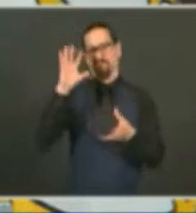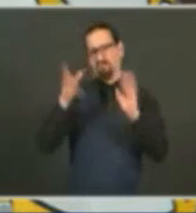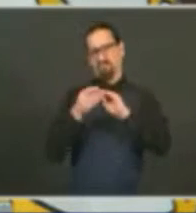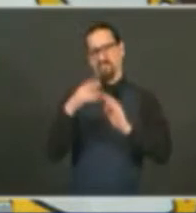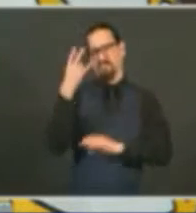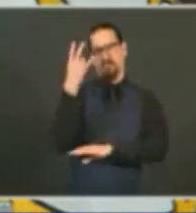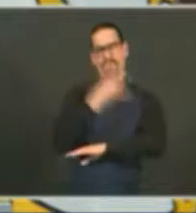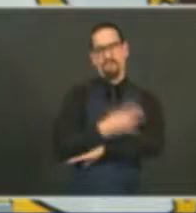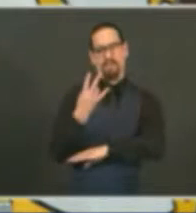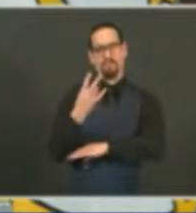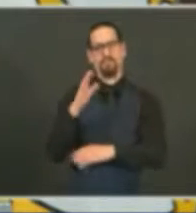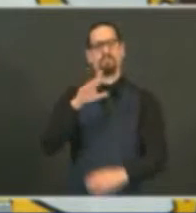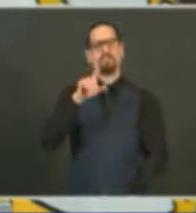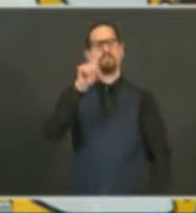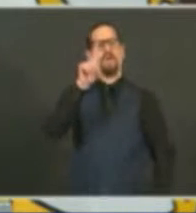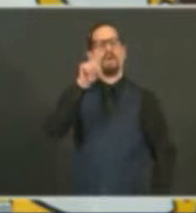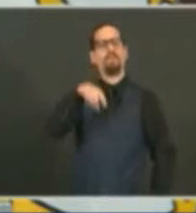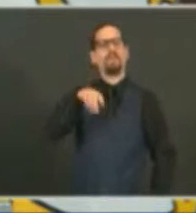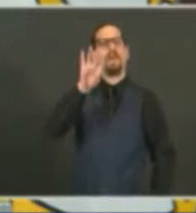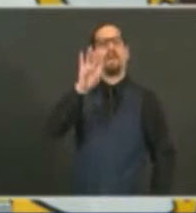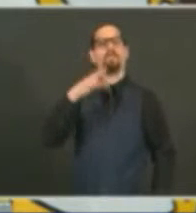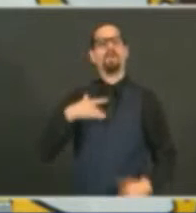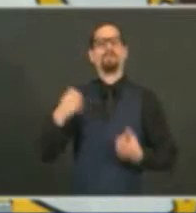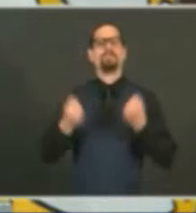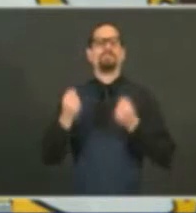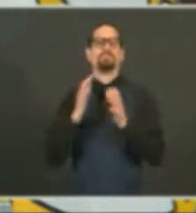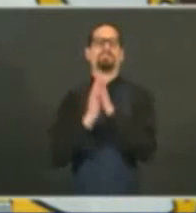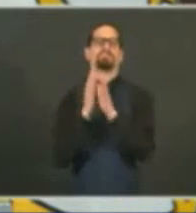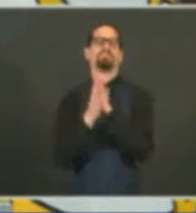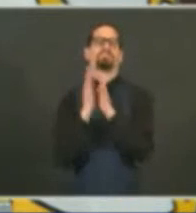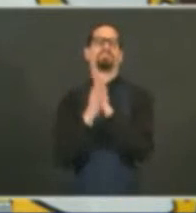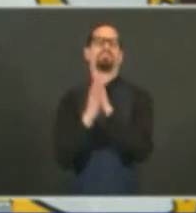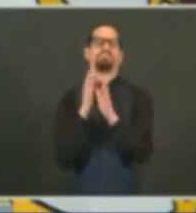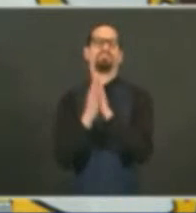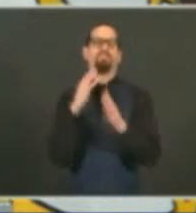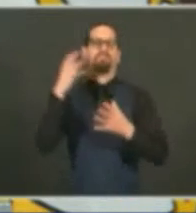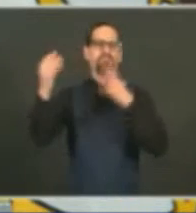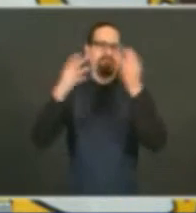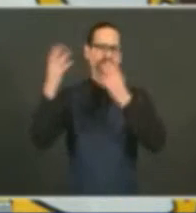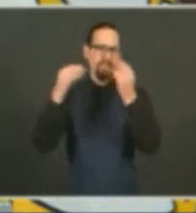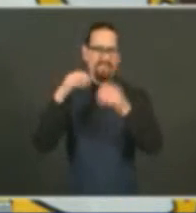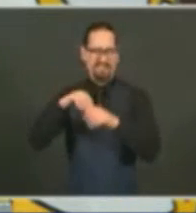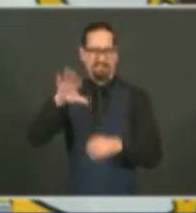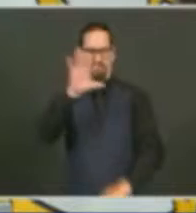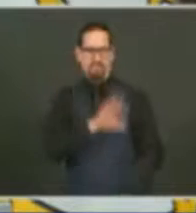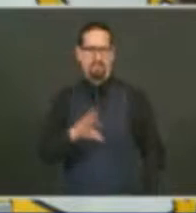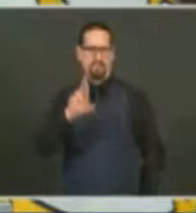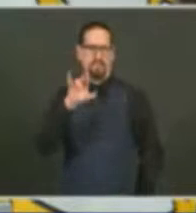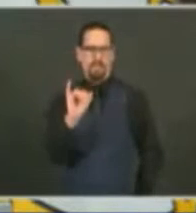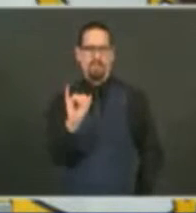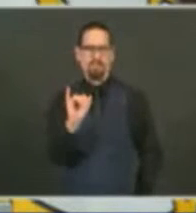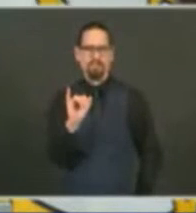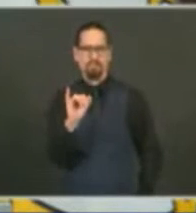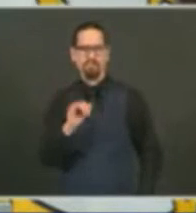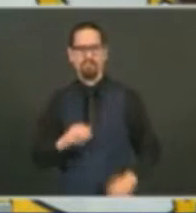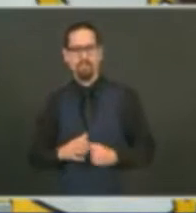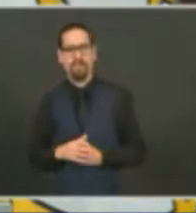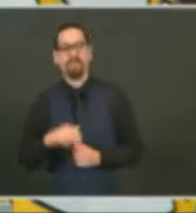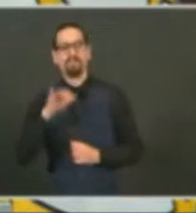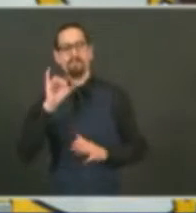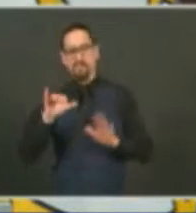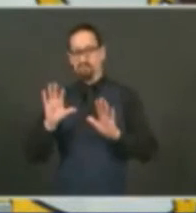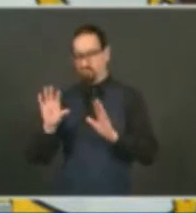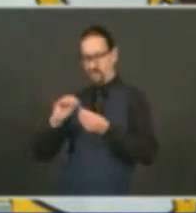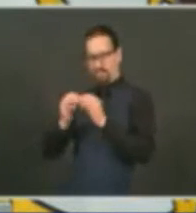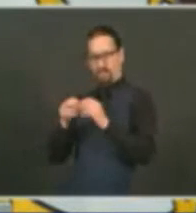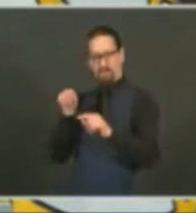on the road in Rhode Island, which is not quite a 30% decrease from those 7 days last